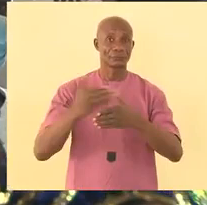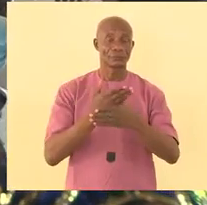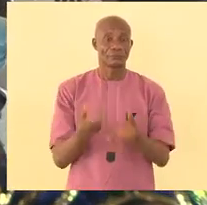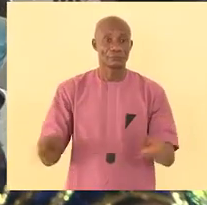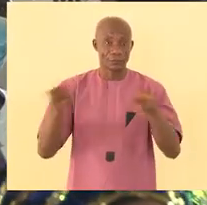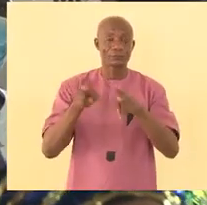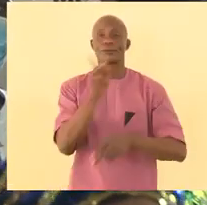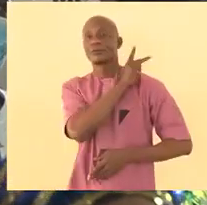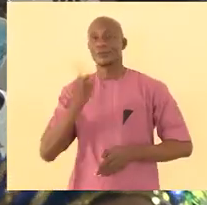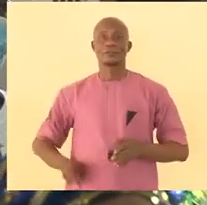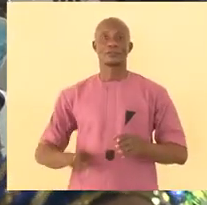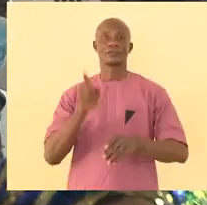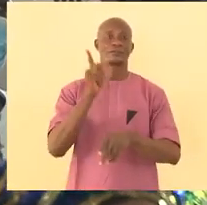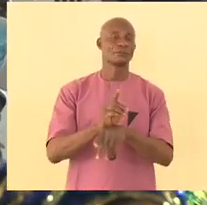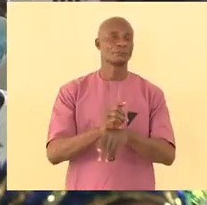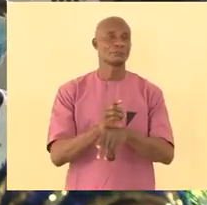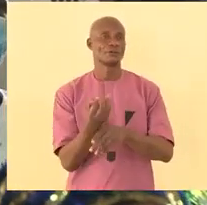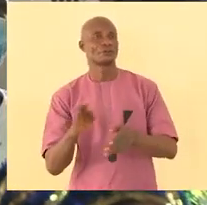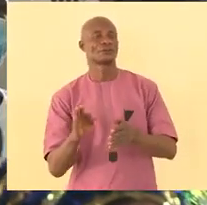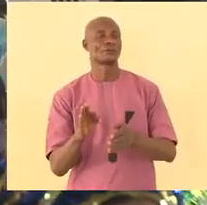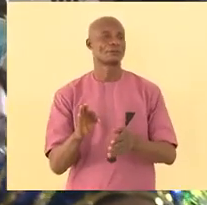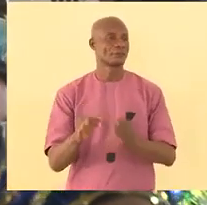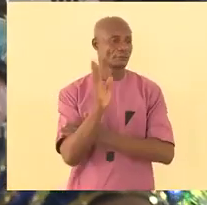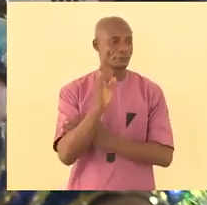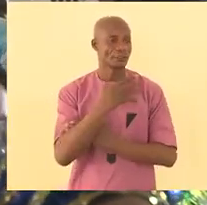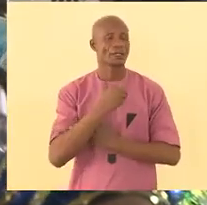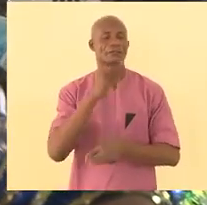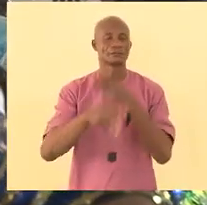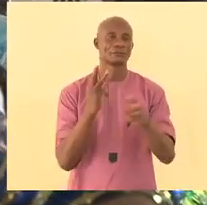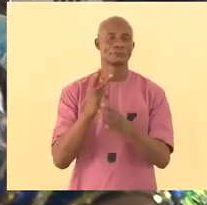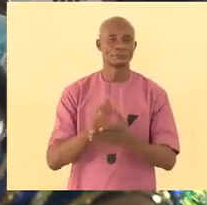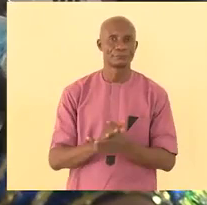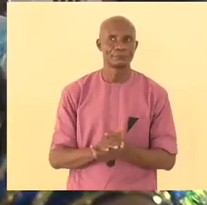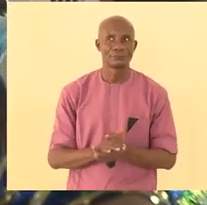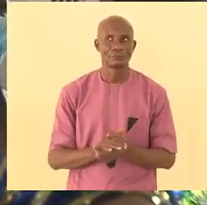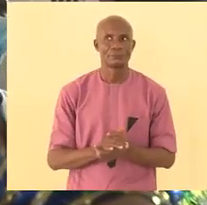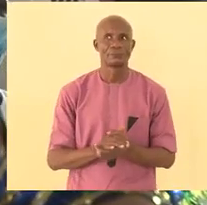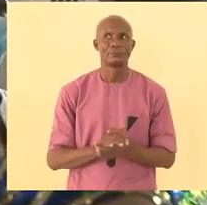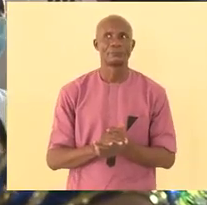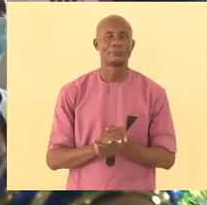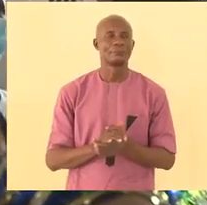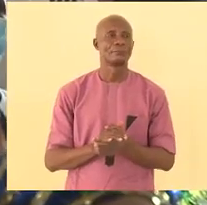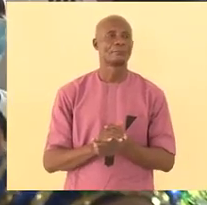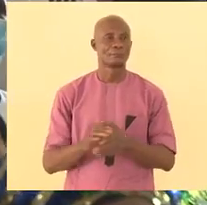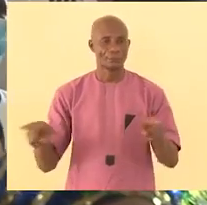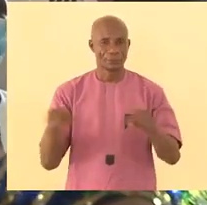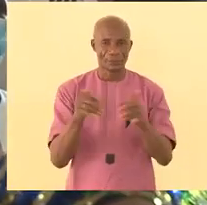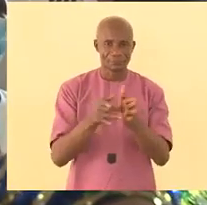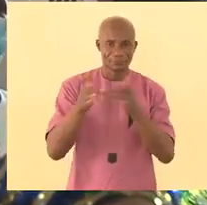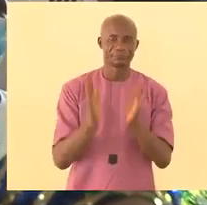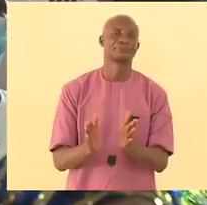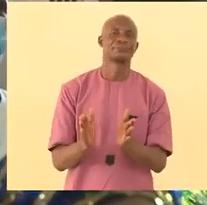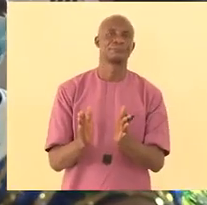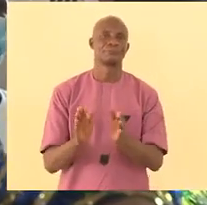the values of the kingdom of God and values of the world. But as